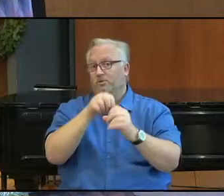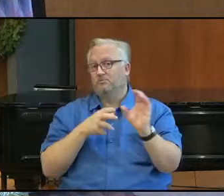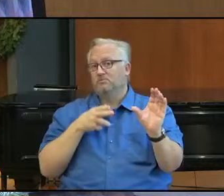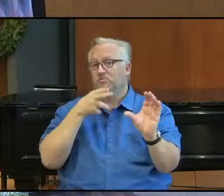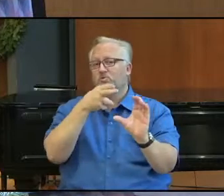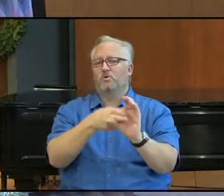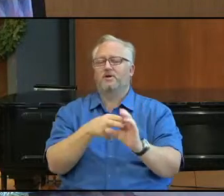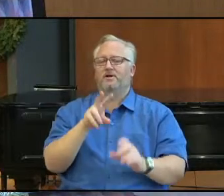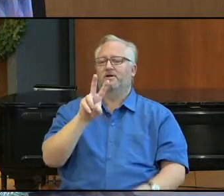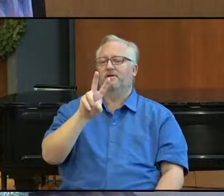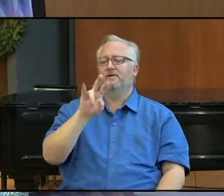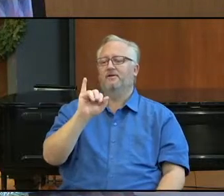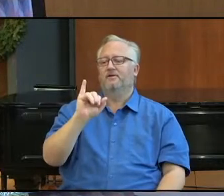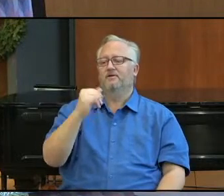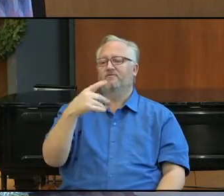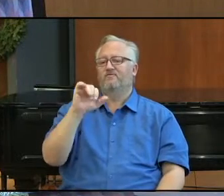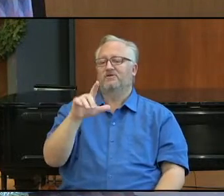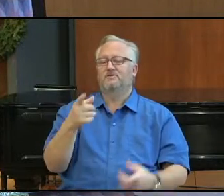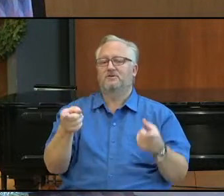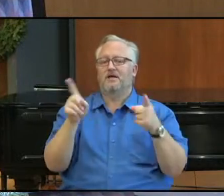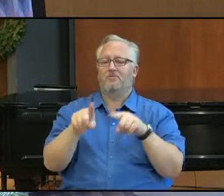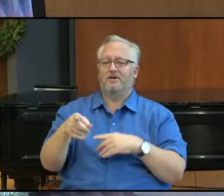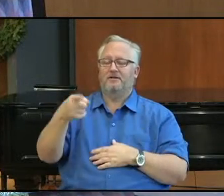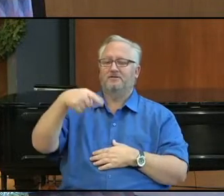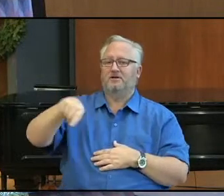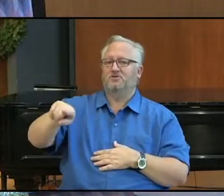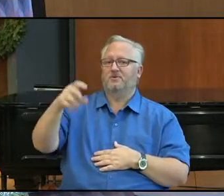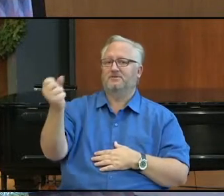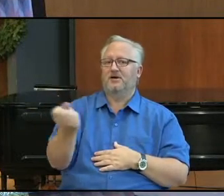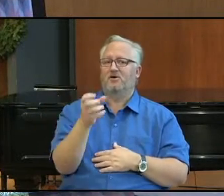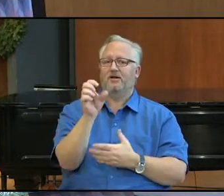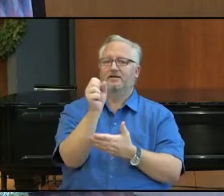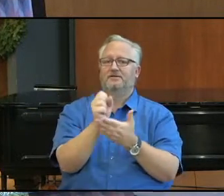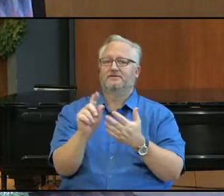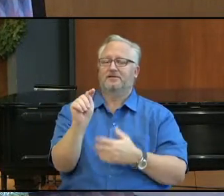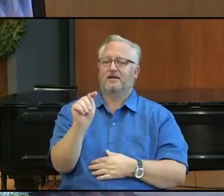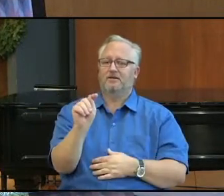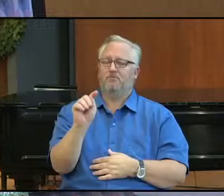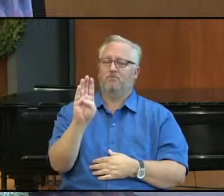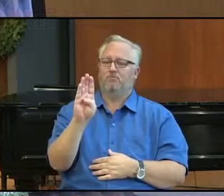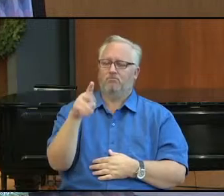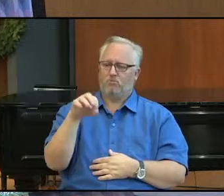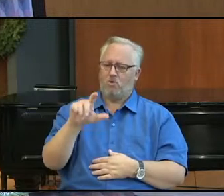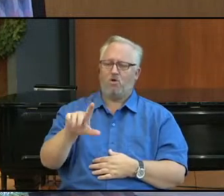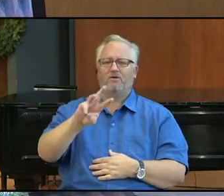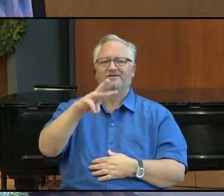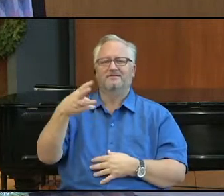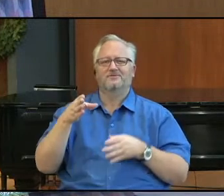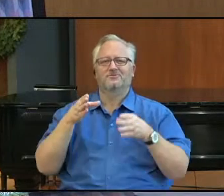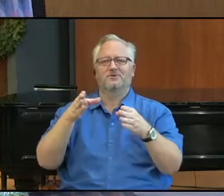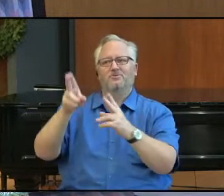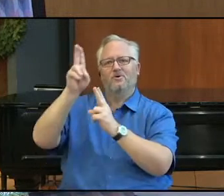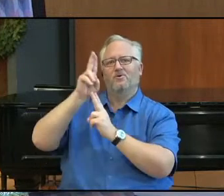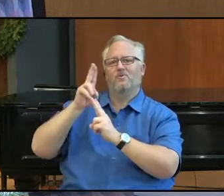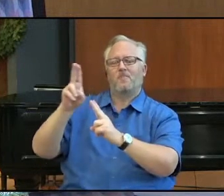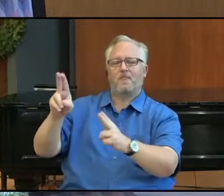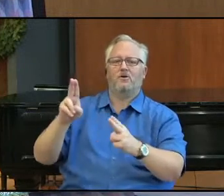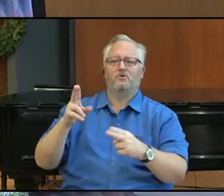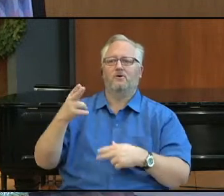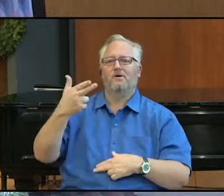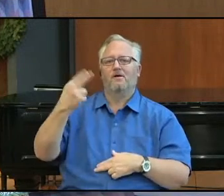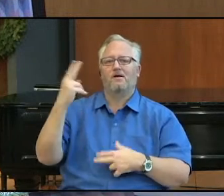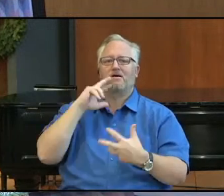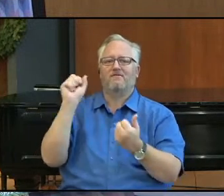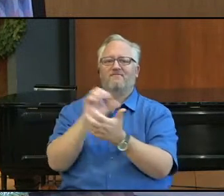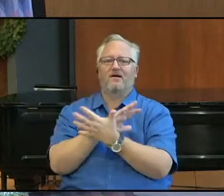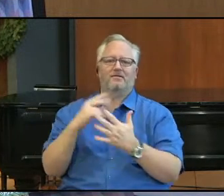in a vigil that will be held next Saturday at St. Paul's on 6th Street to honor the victims of gun violence.